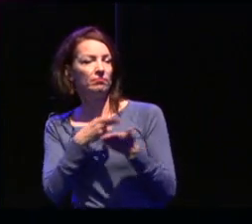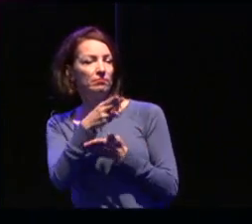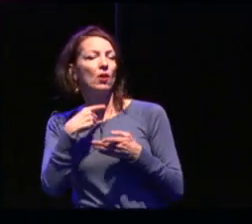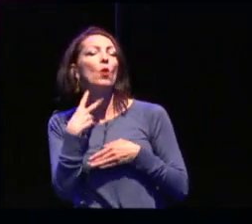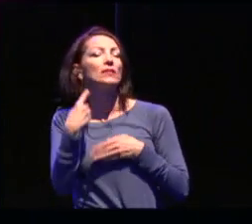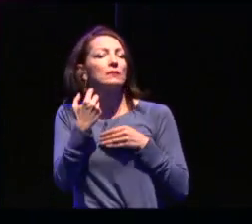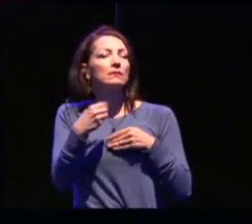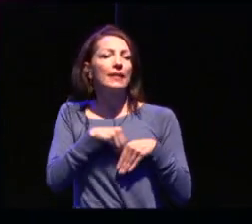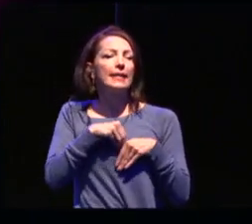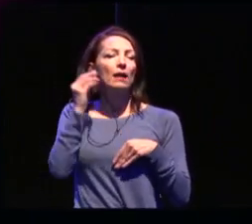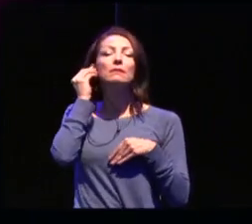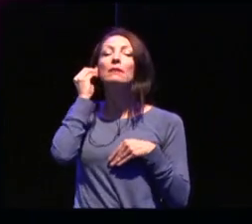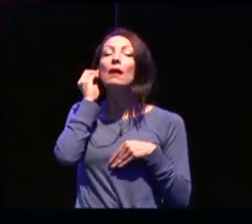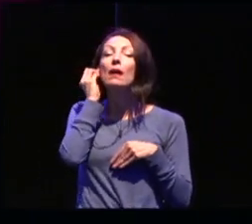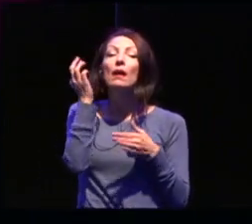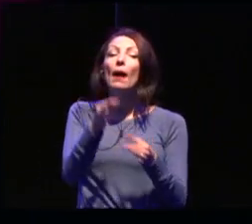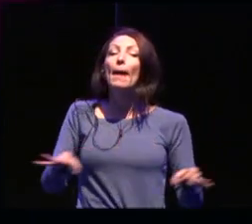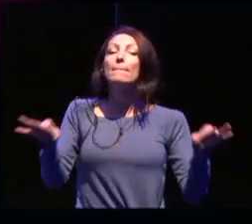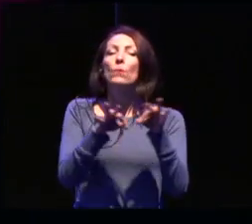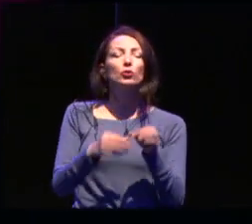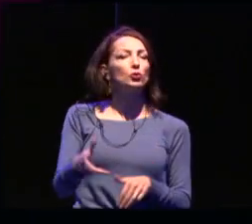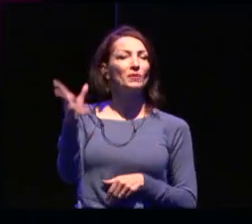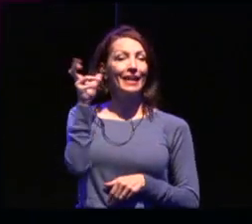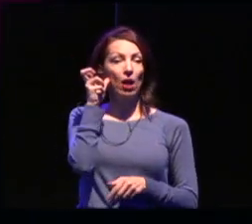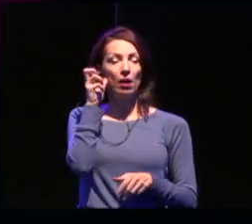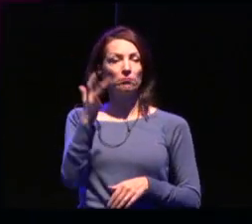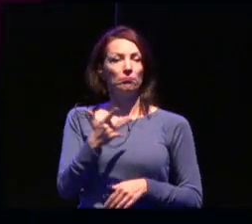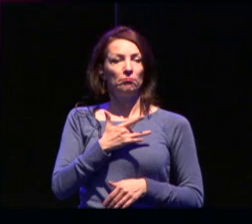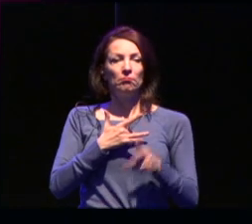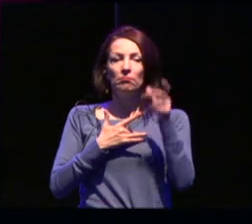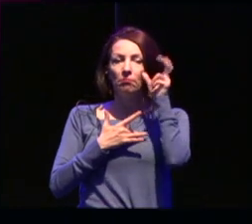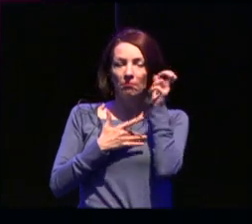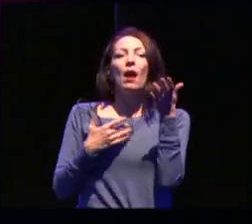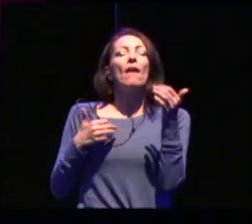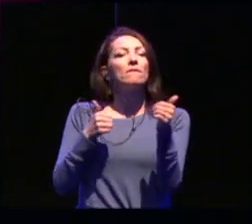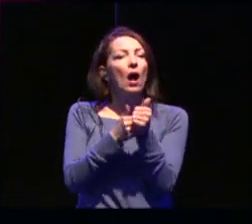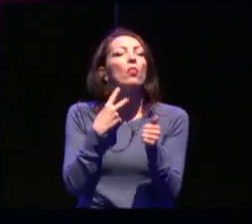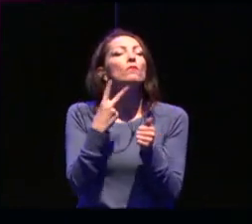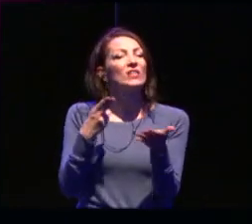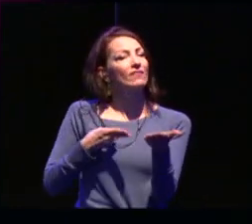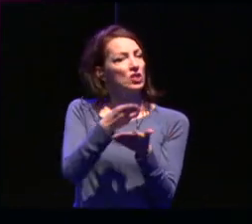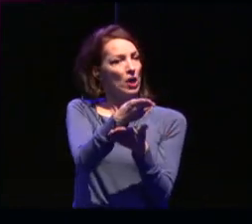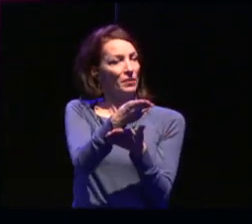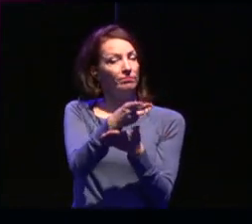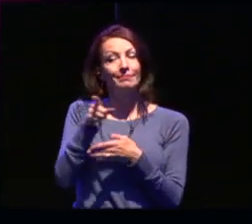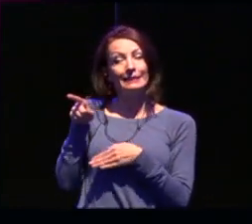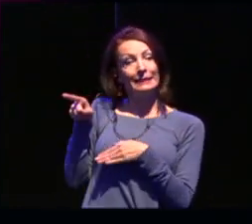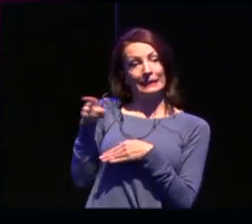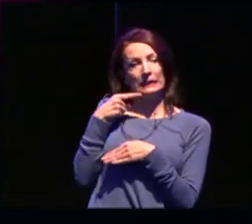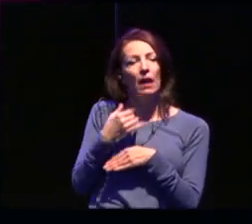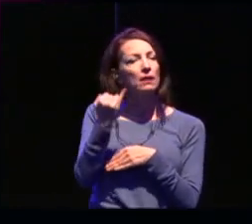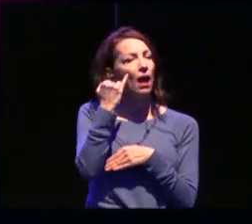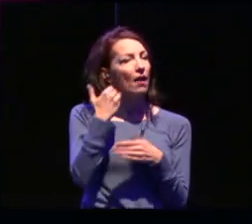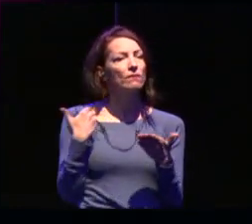to, hear, and follow the voice of the genuine. And he goes on to say that if in fact